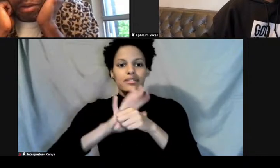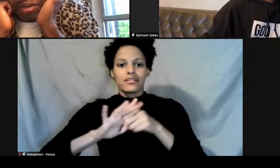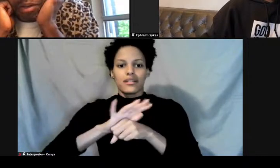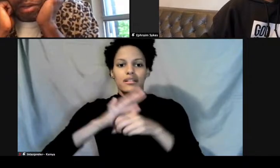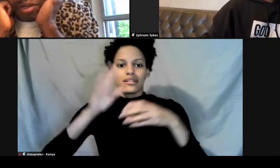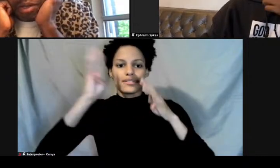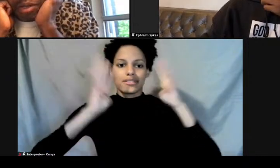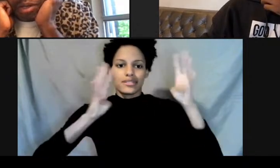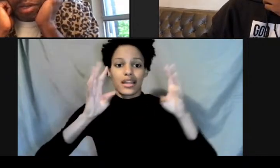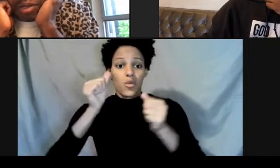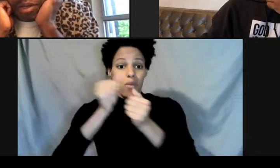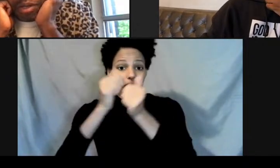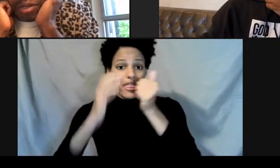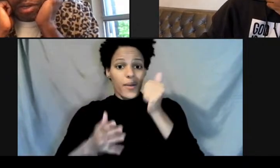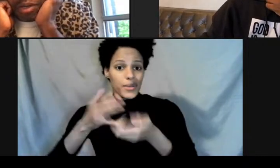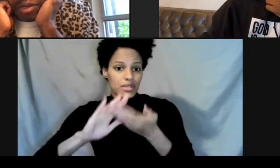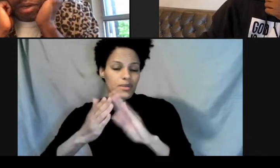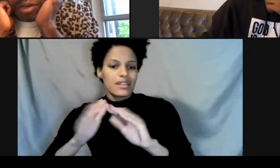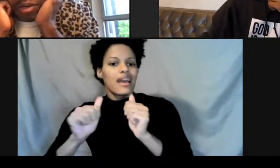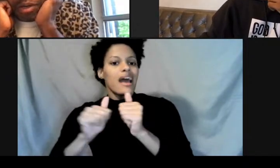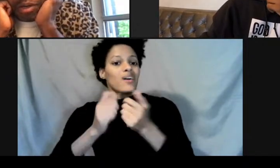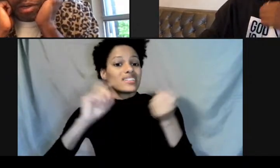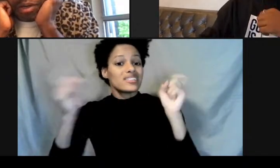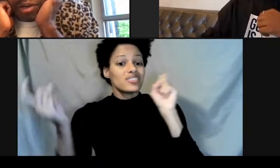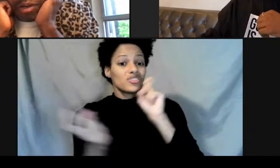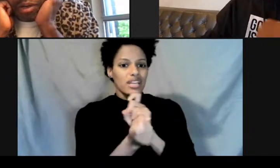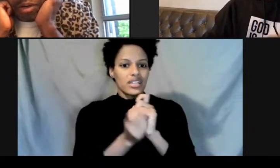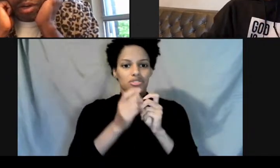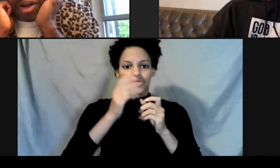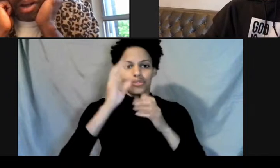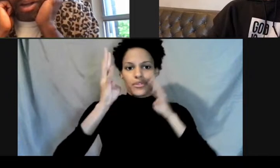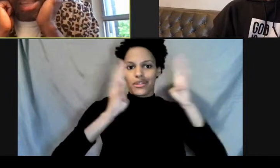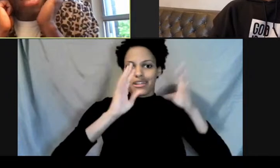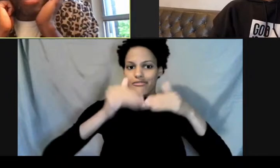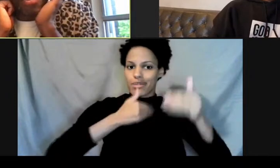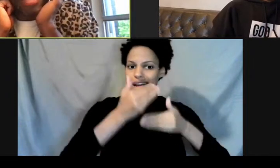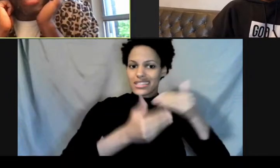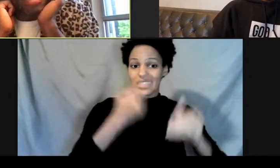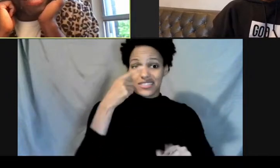And how did that change the creative process for you? Oh, it